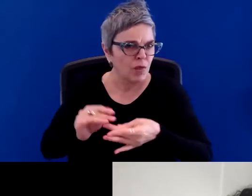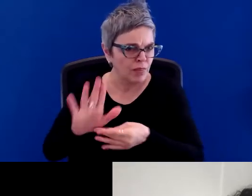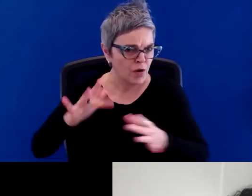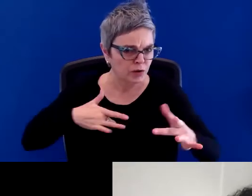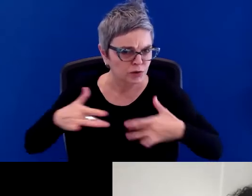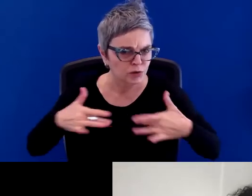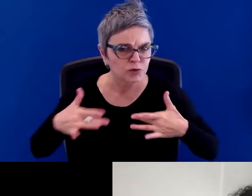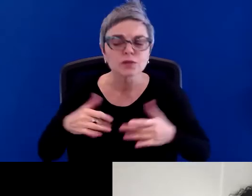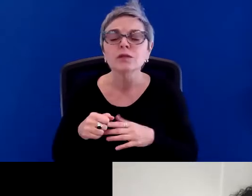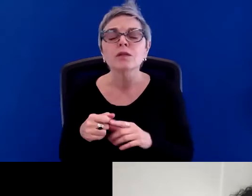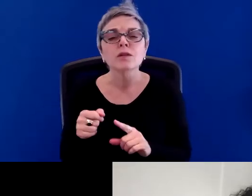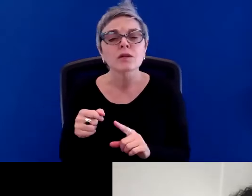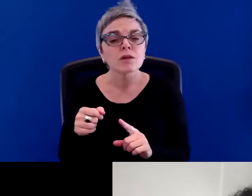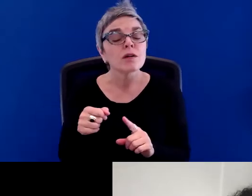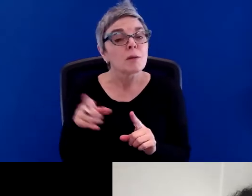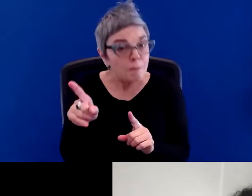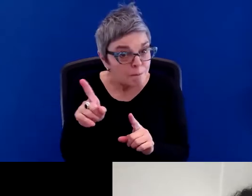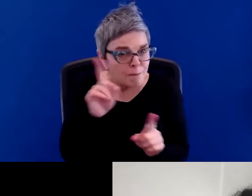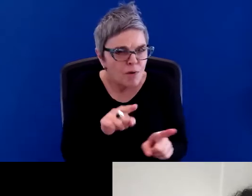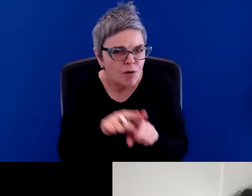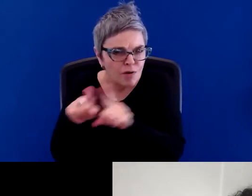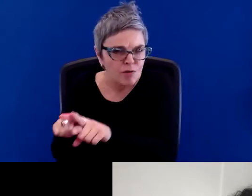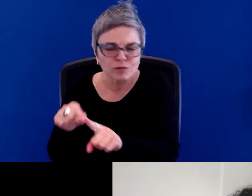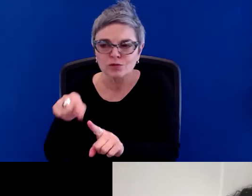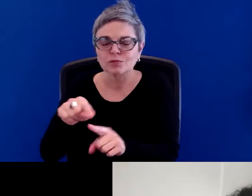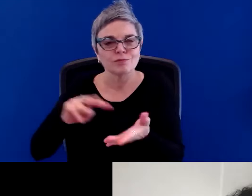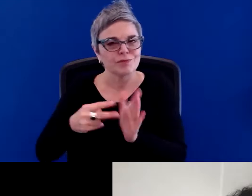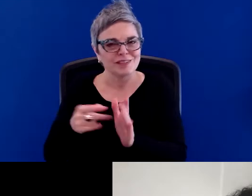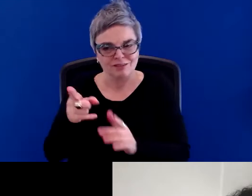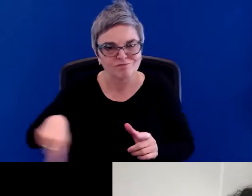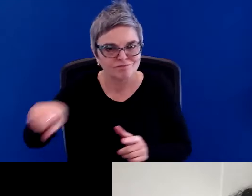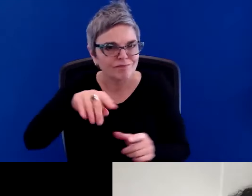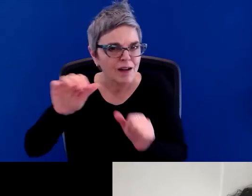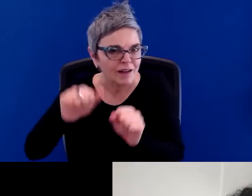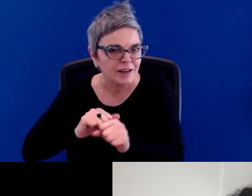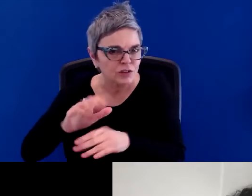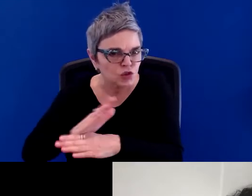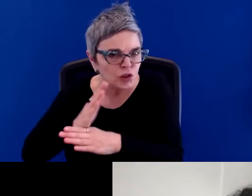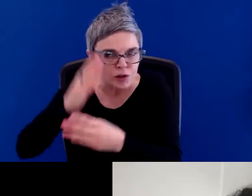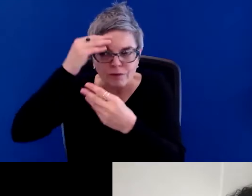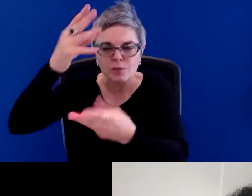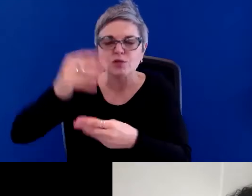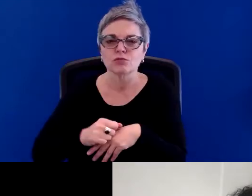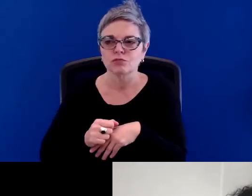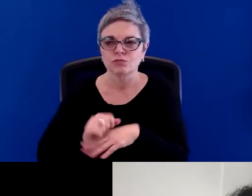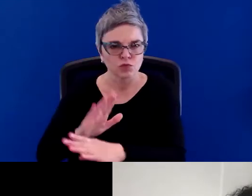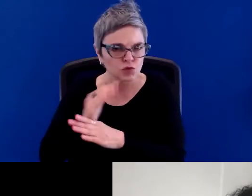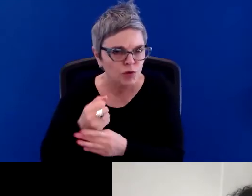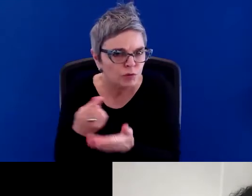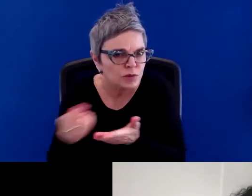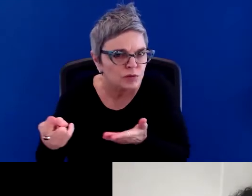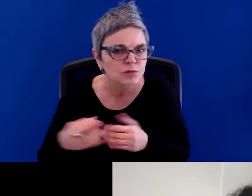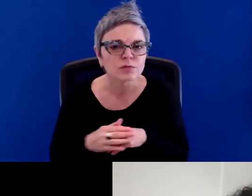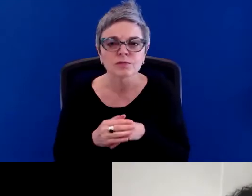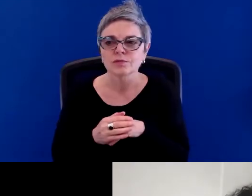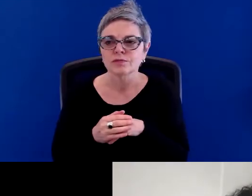also facilitates the sharing of information and resources that ultimately engages with